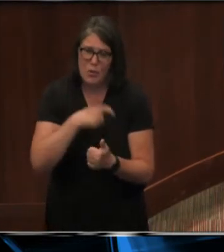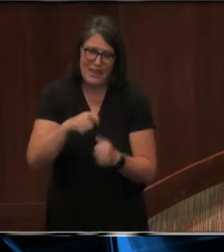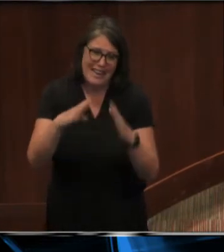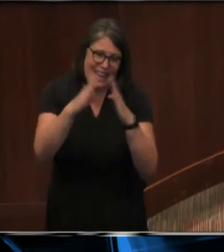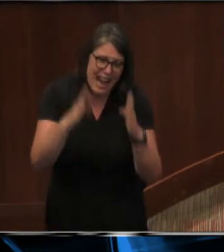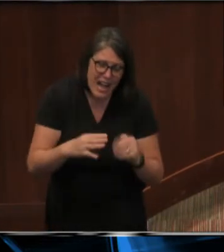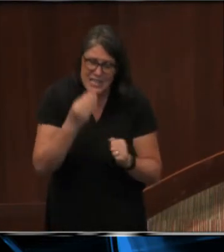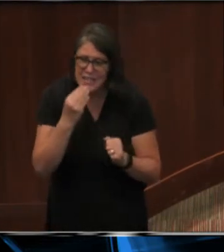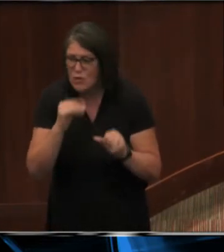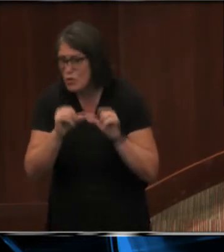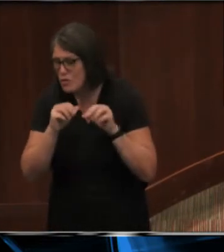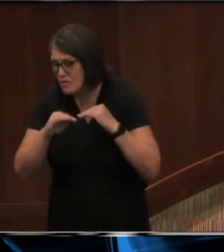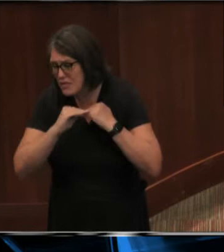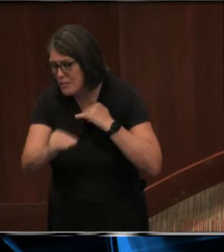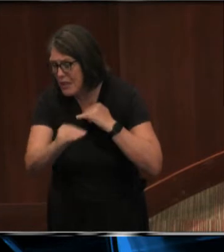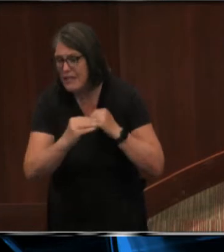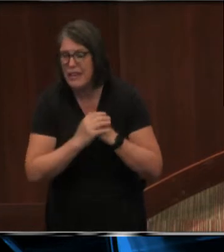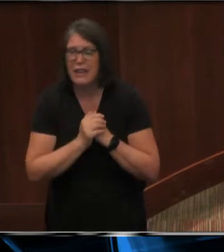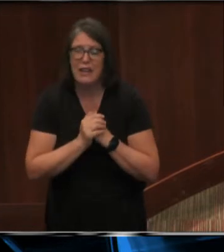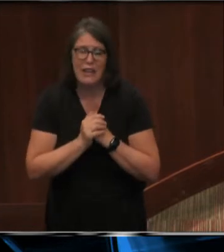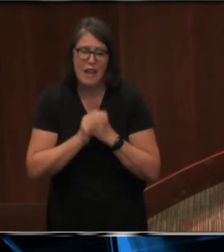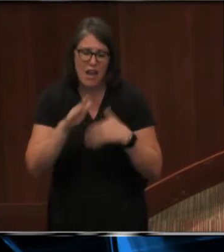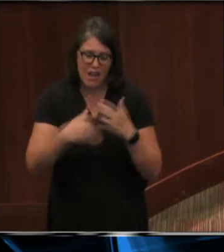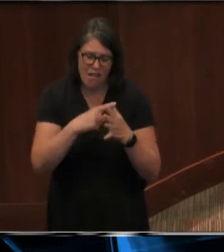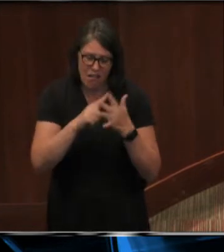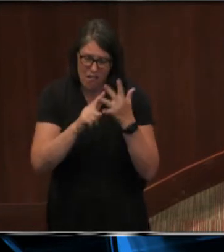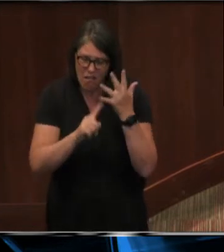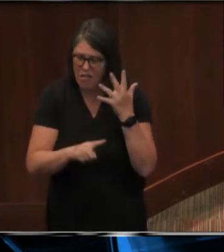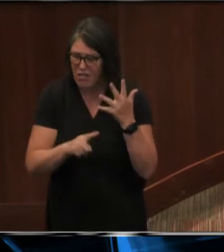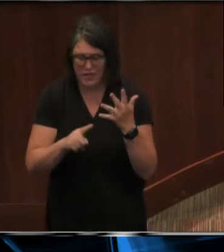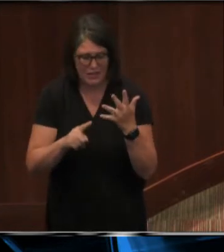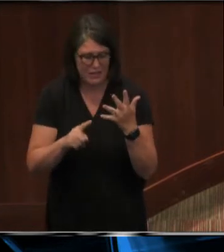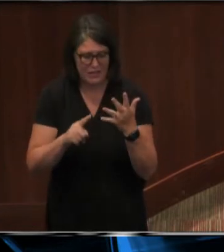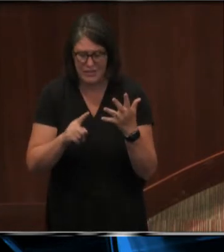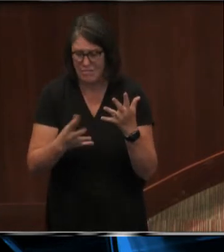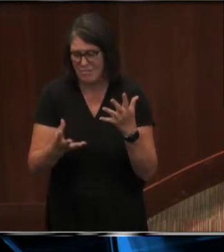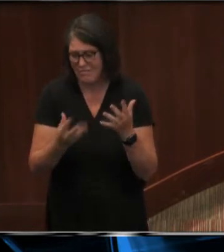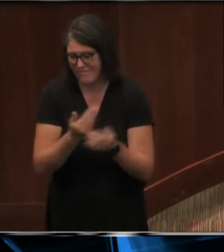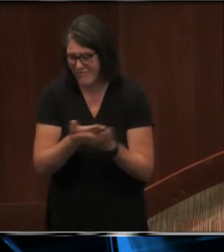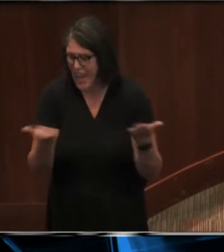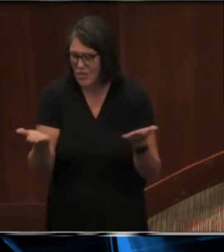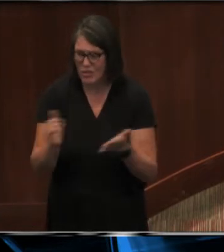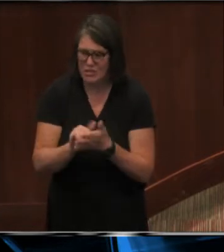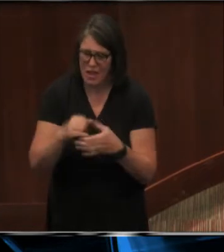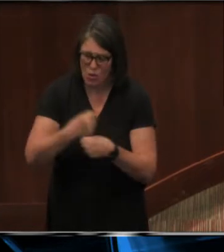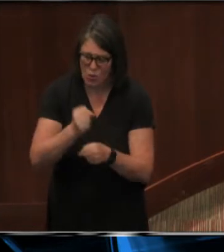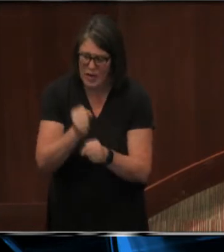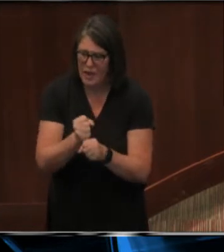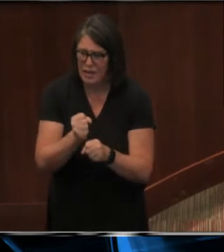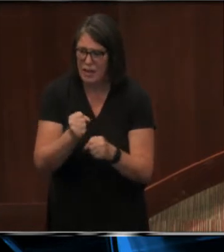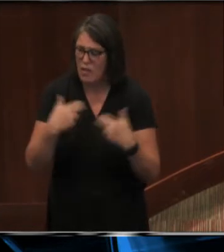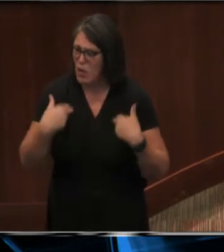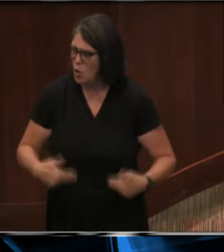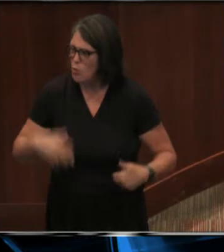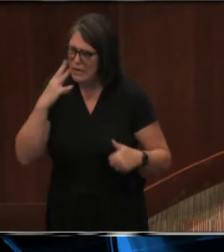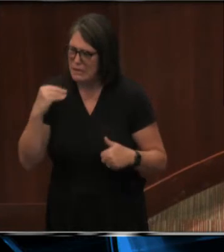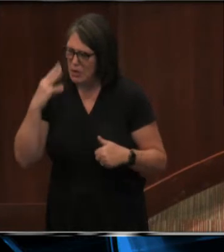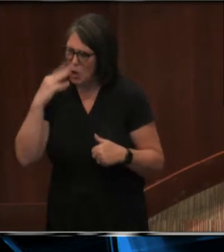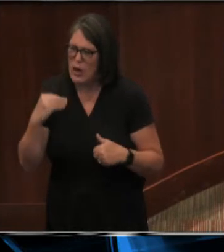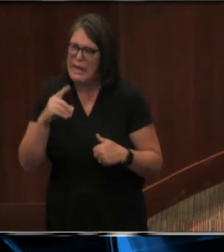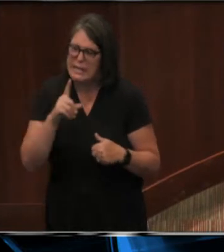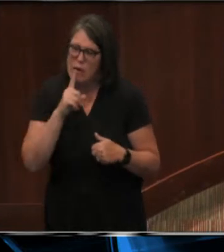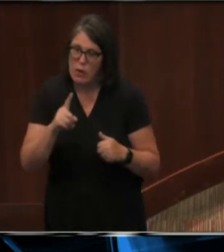housing and food stability, and all of these other factors that really create the human experience and